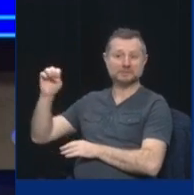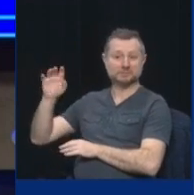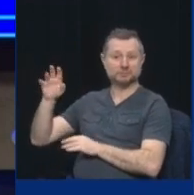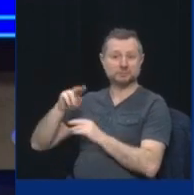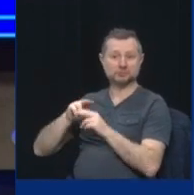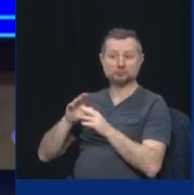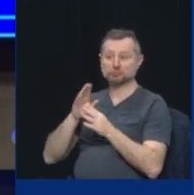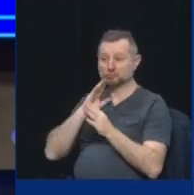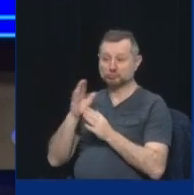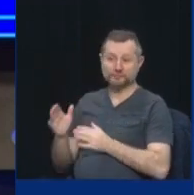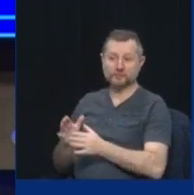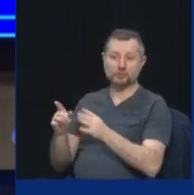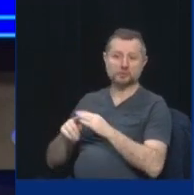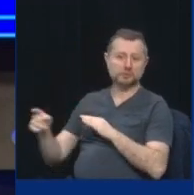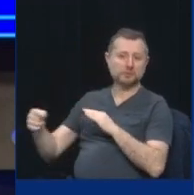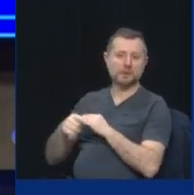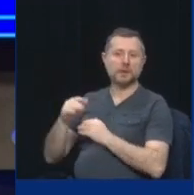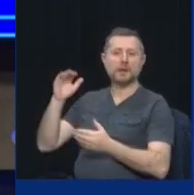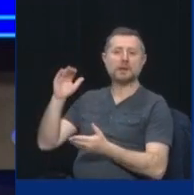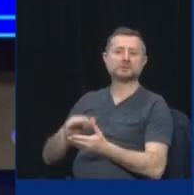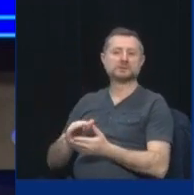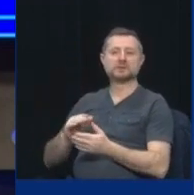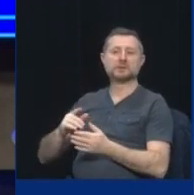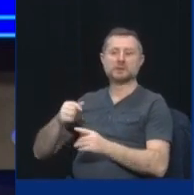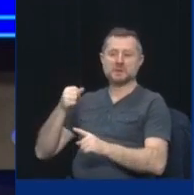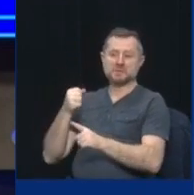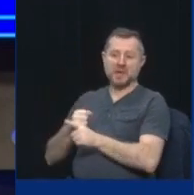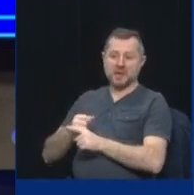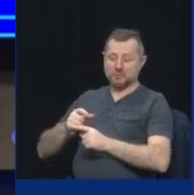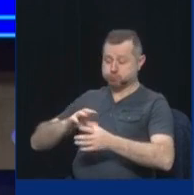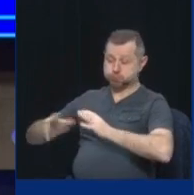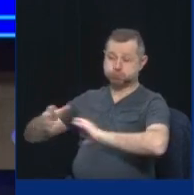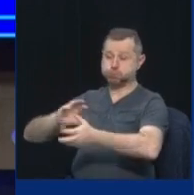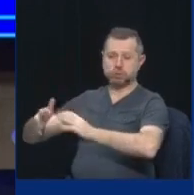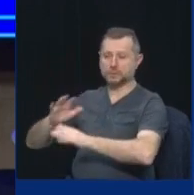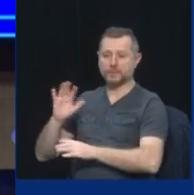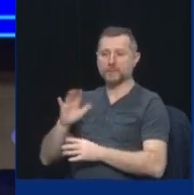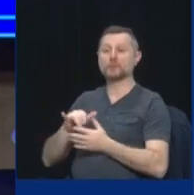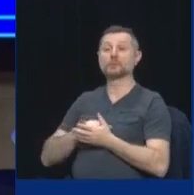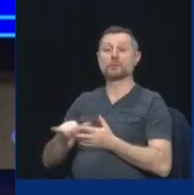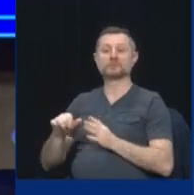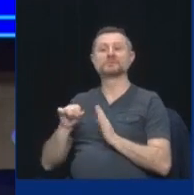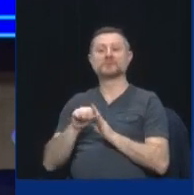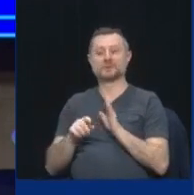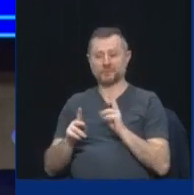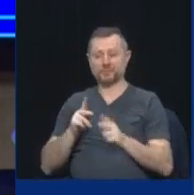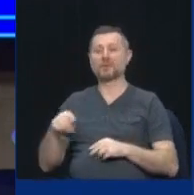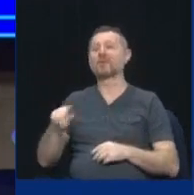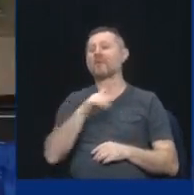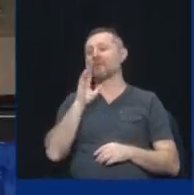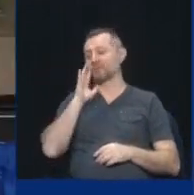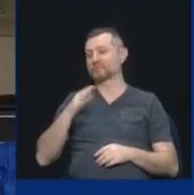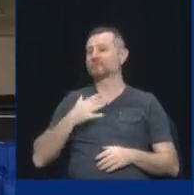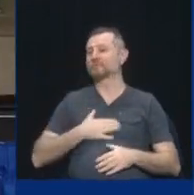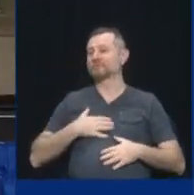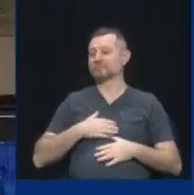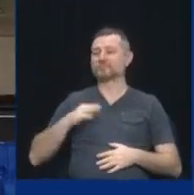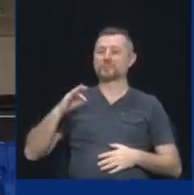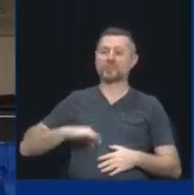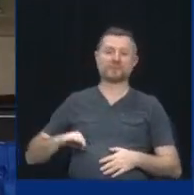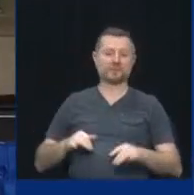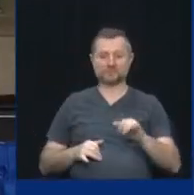minimally on New Yorkers. But New Yorkers are going to see improvement from this project day one. But, and also, Michael,